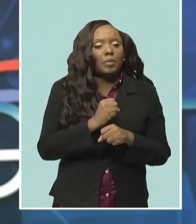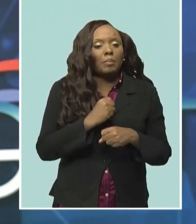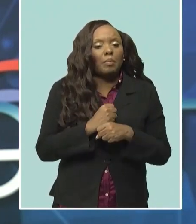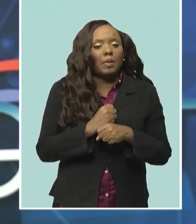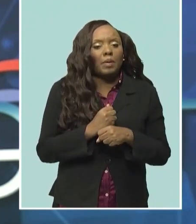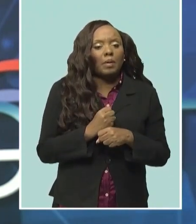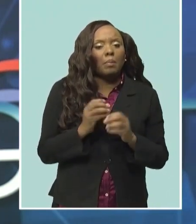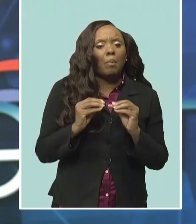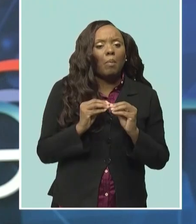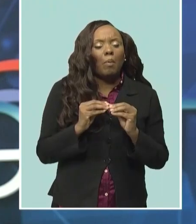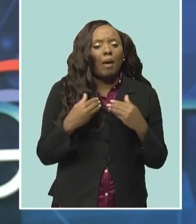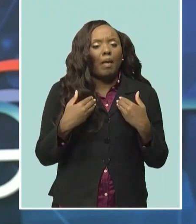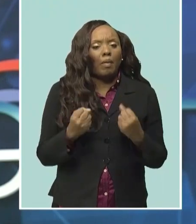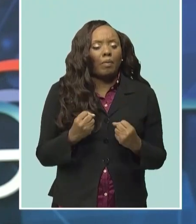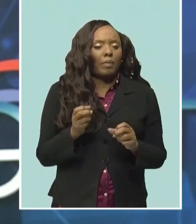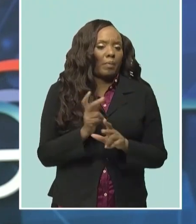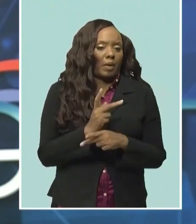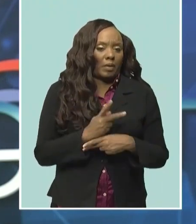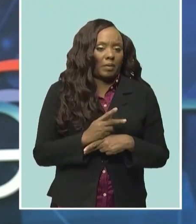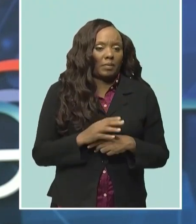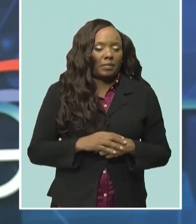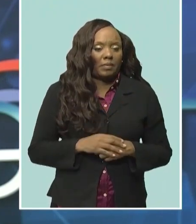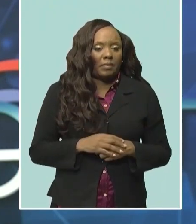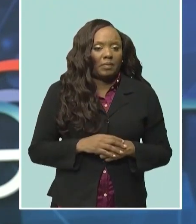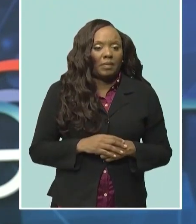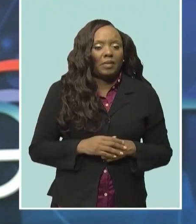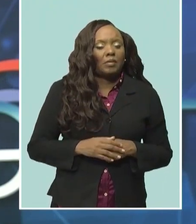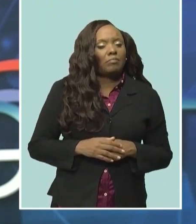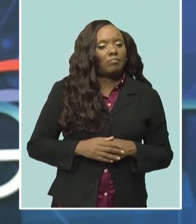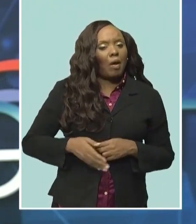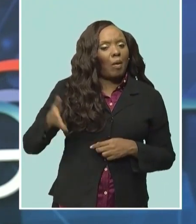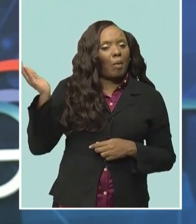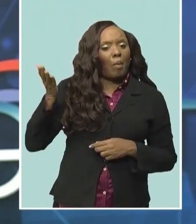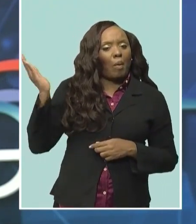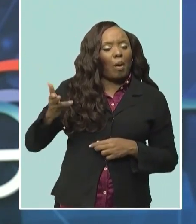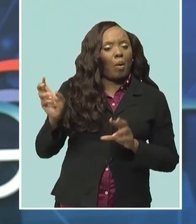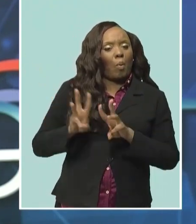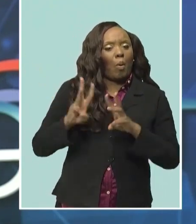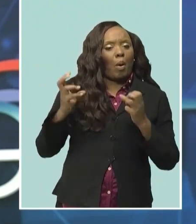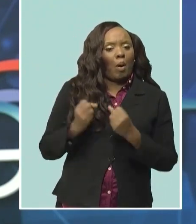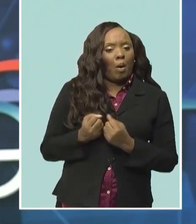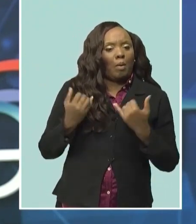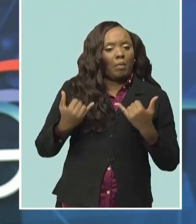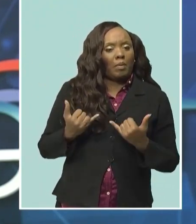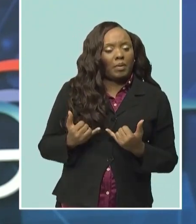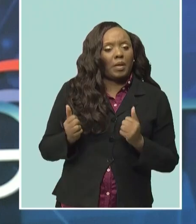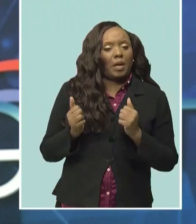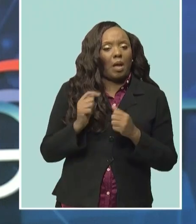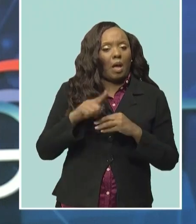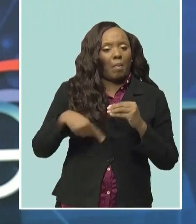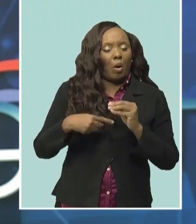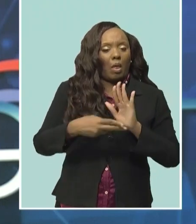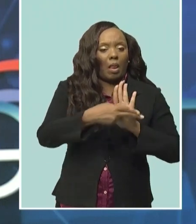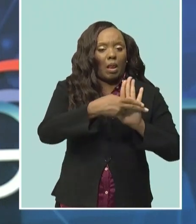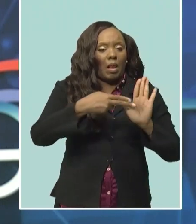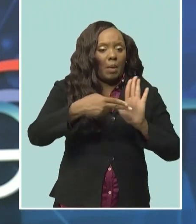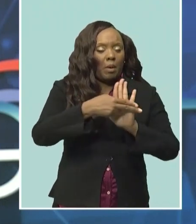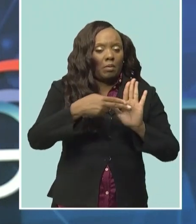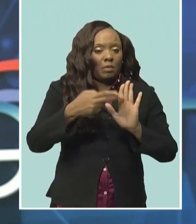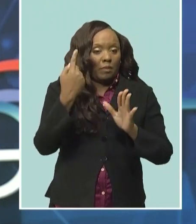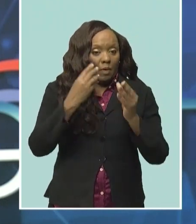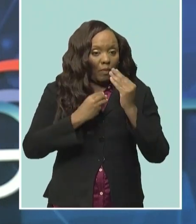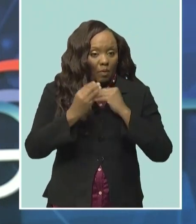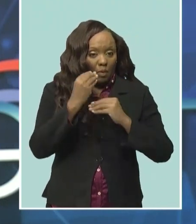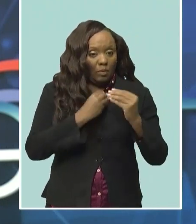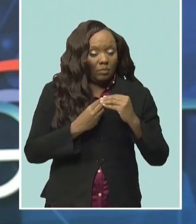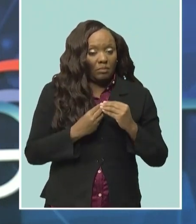products. She was speaking during a workshop on front of package warning labels hosted by the Barbados Childhood Obesity Prevention